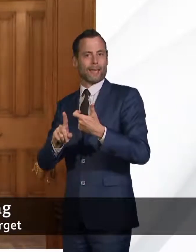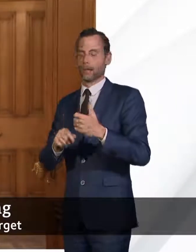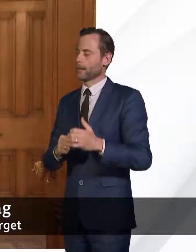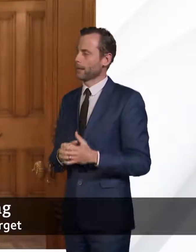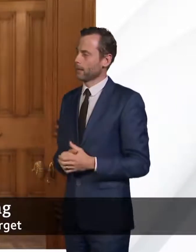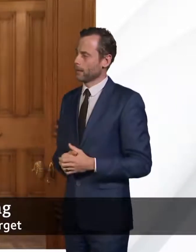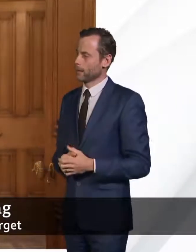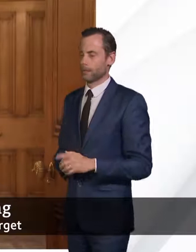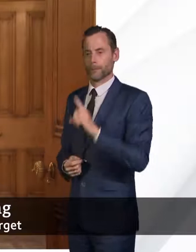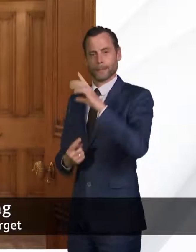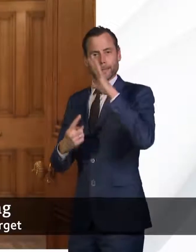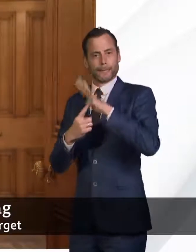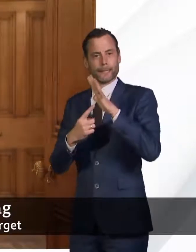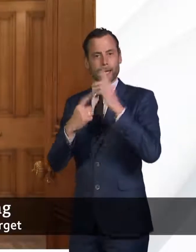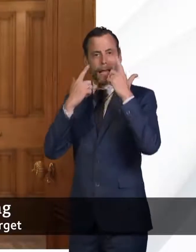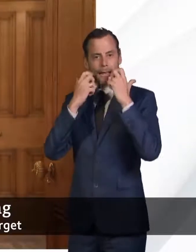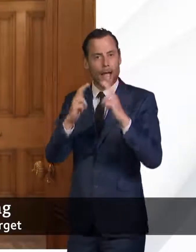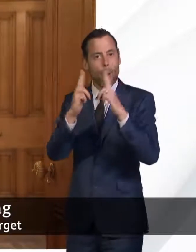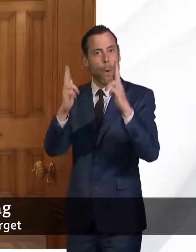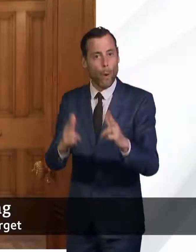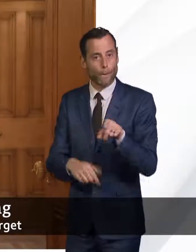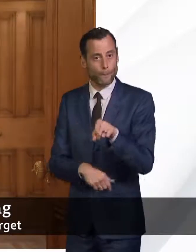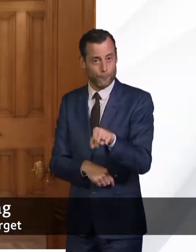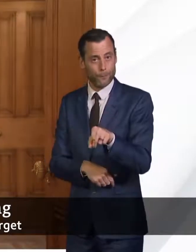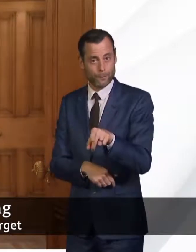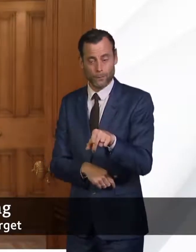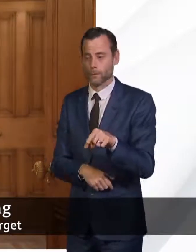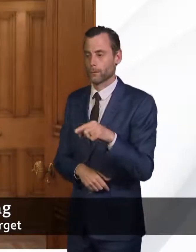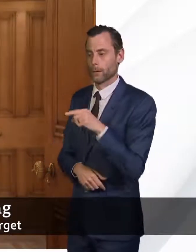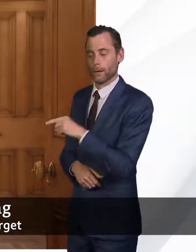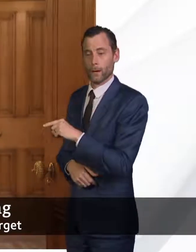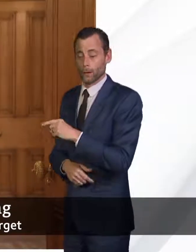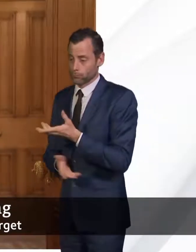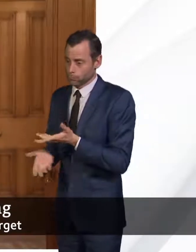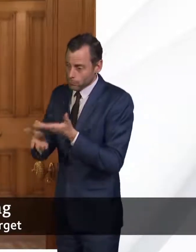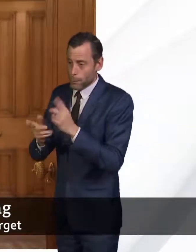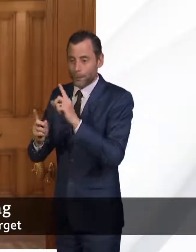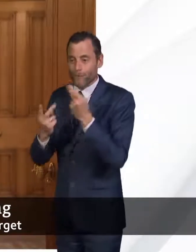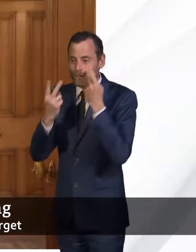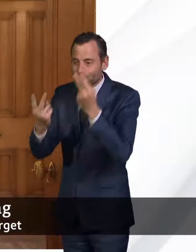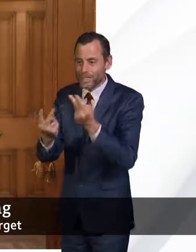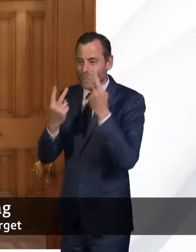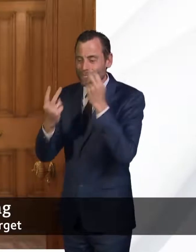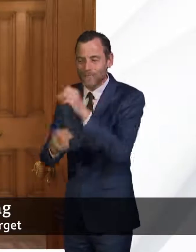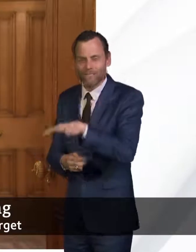that in a care home, having visitors also has a positive impact both